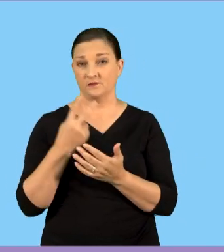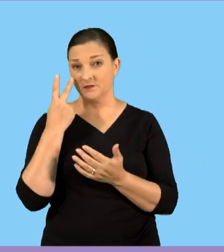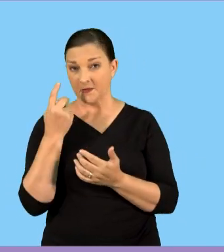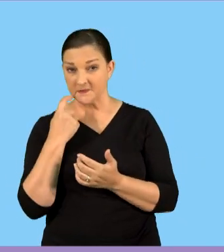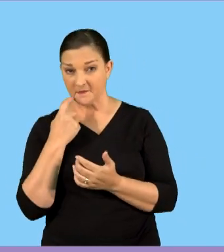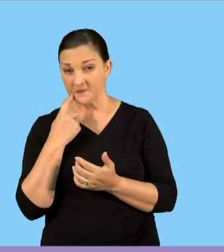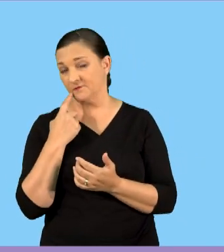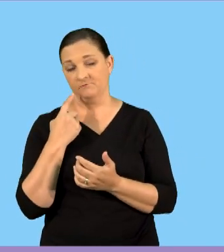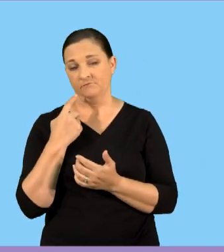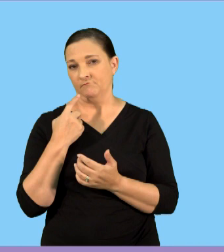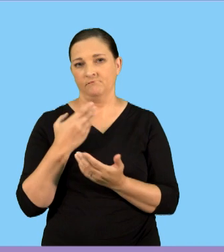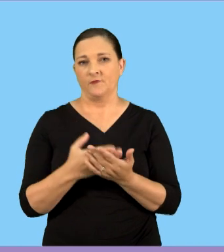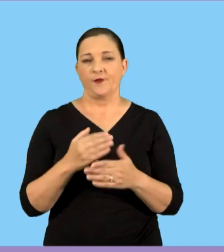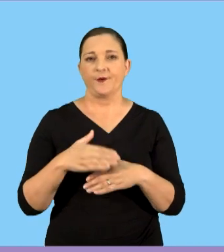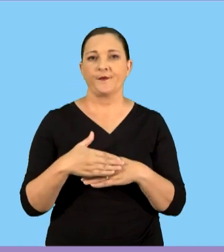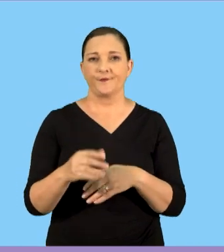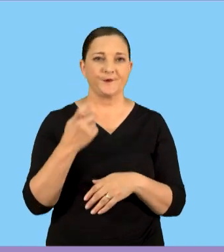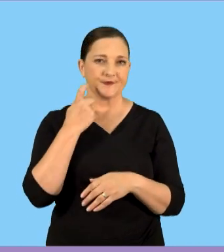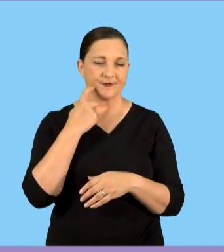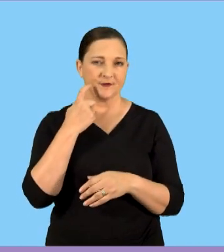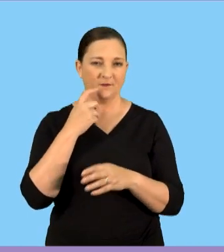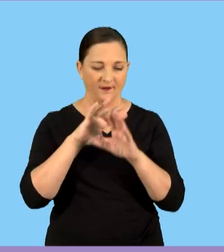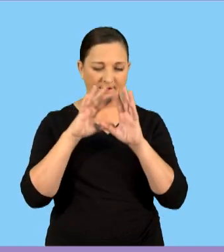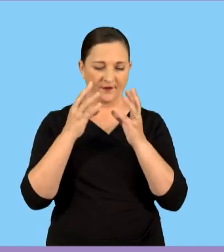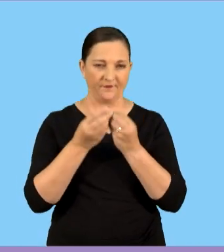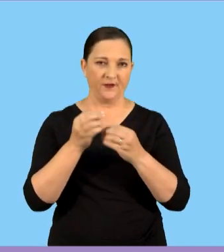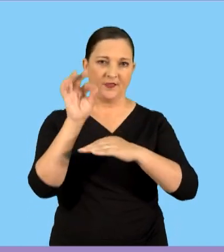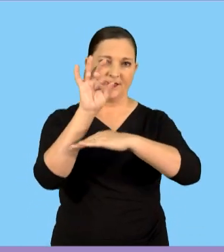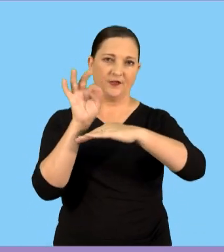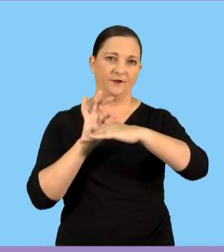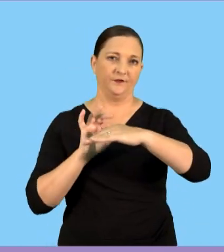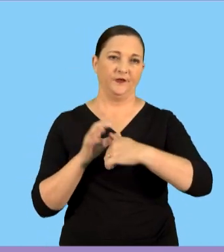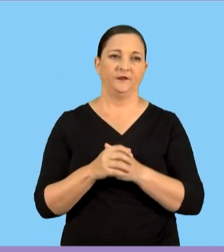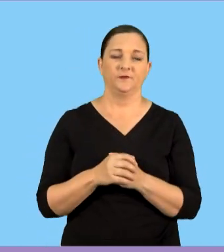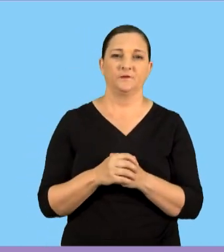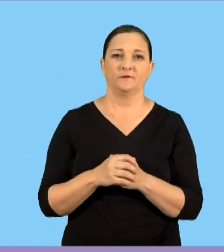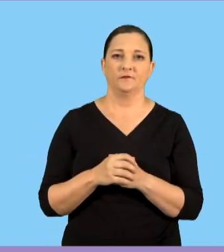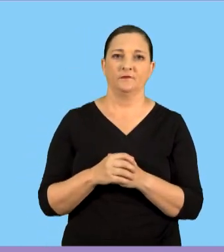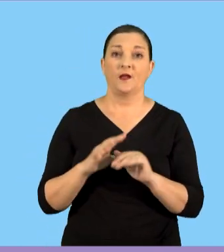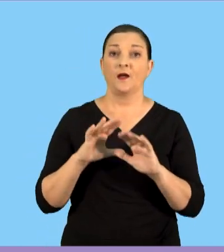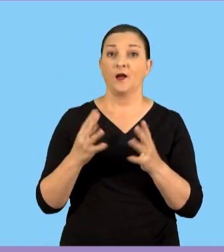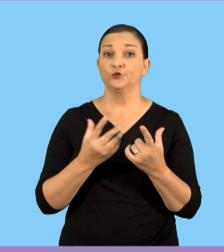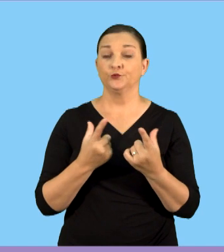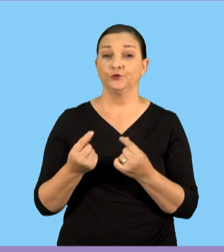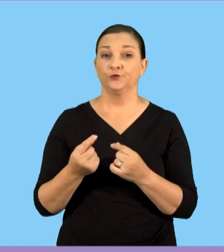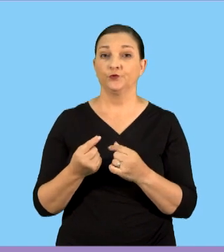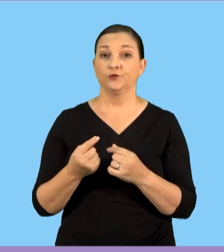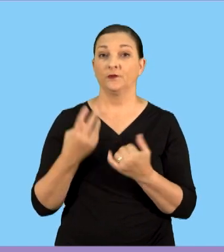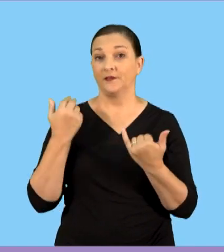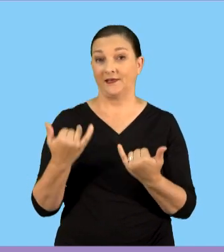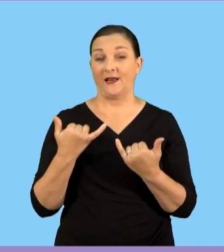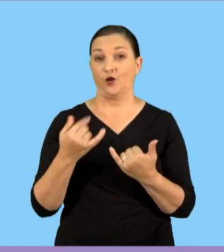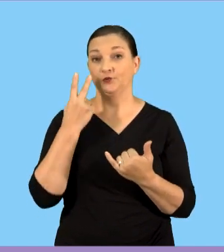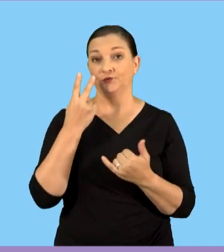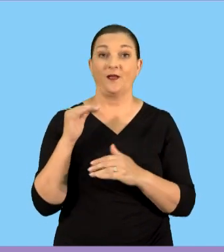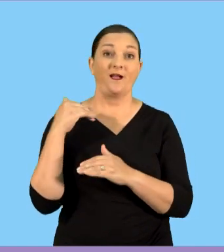twelfths. And when we look at 4 twelfths, that is not in its simplest form. Remember, we need to simplify every fraction into its